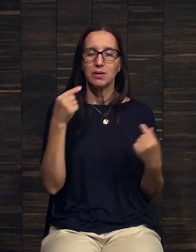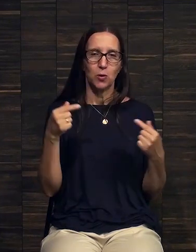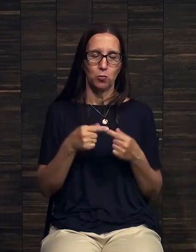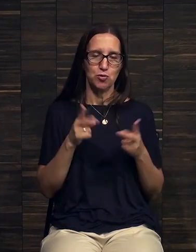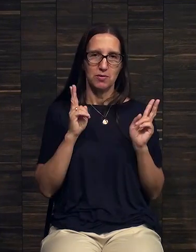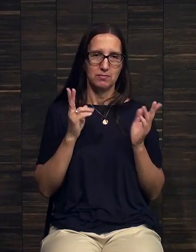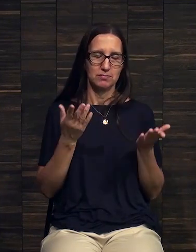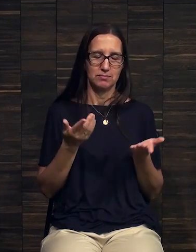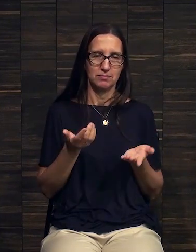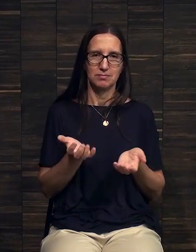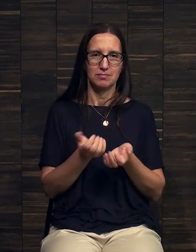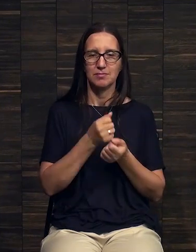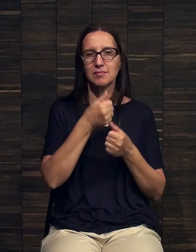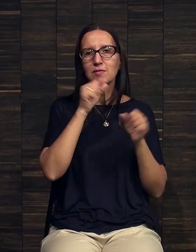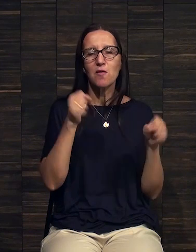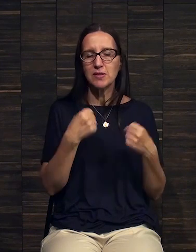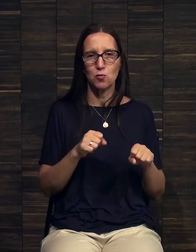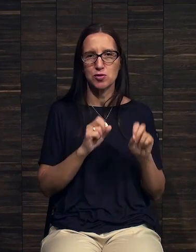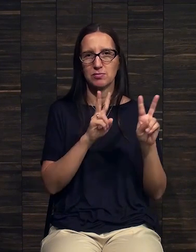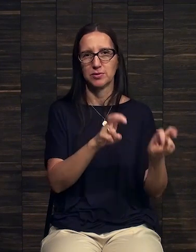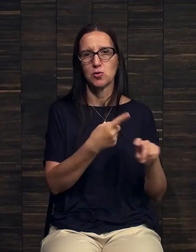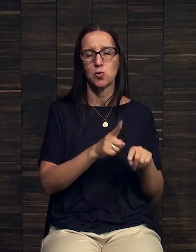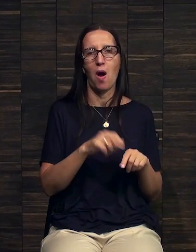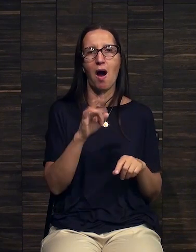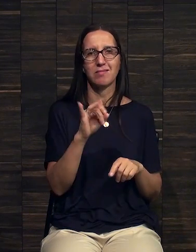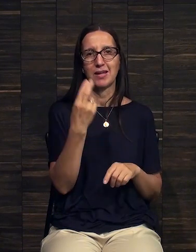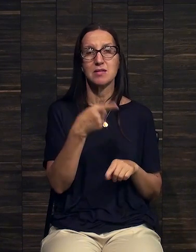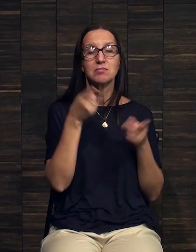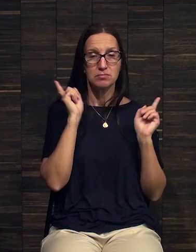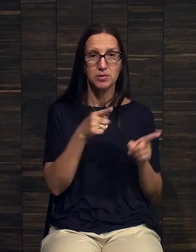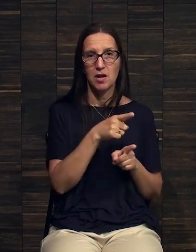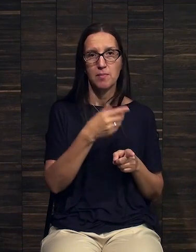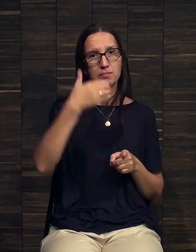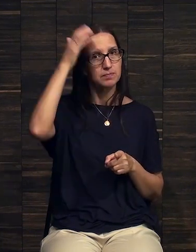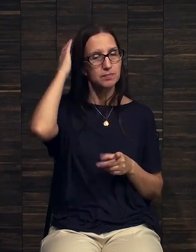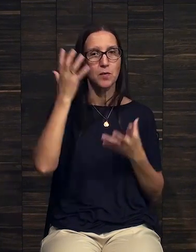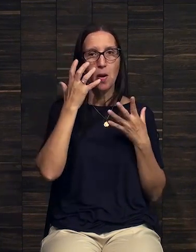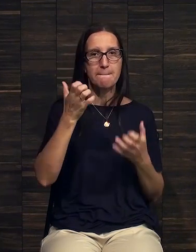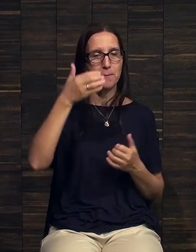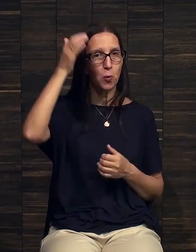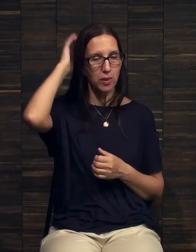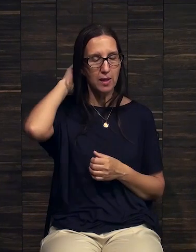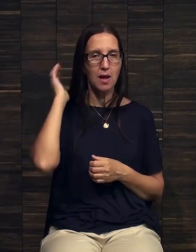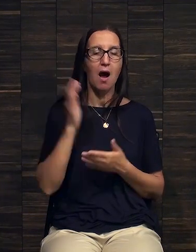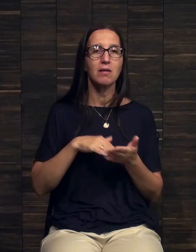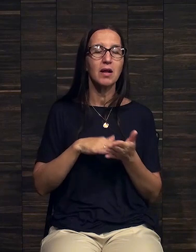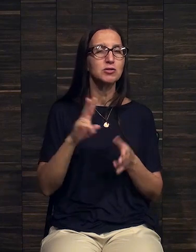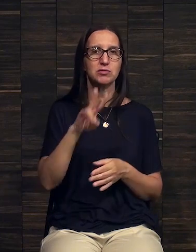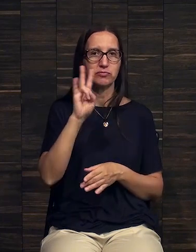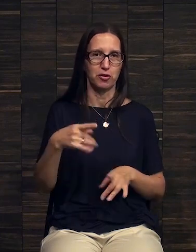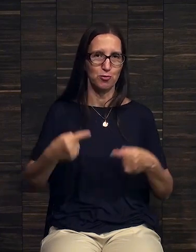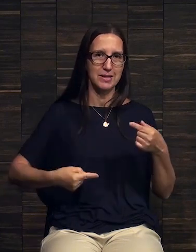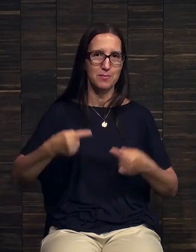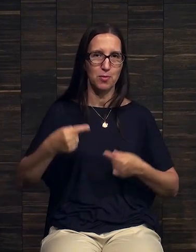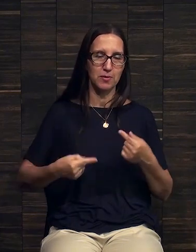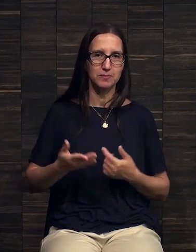and they're doomed to fail. So, and he's brunette, dark hair, and